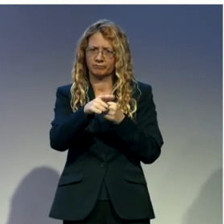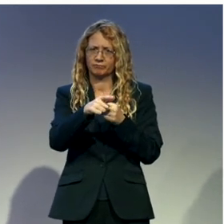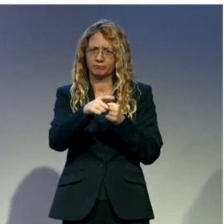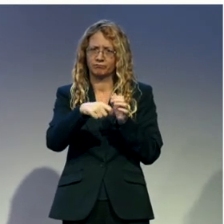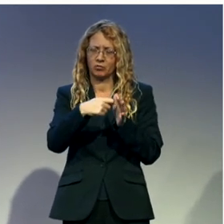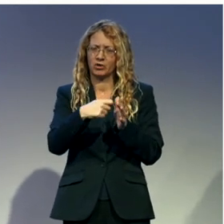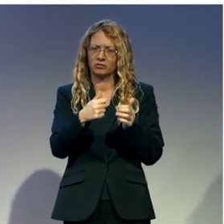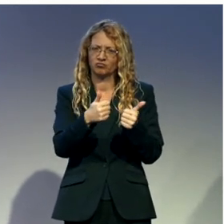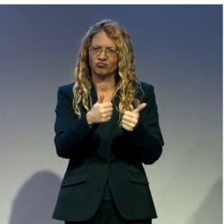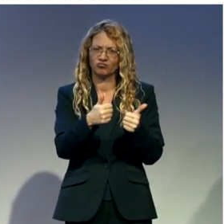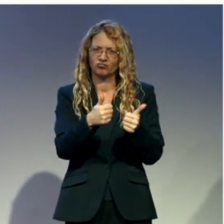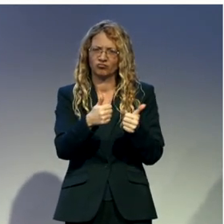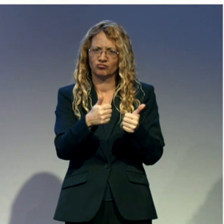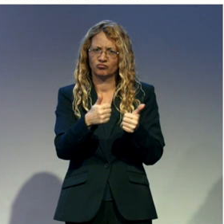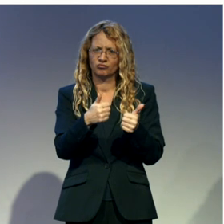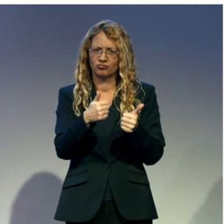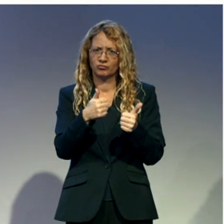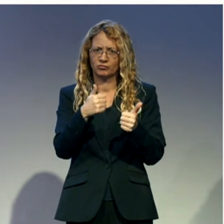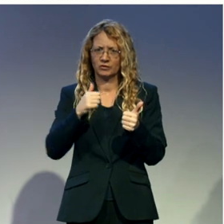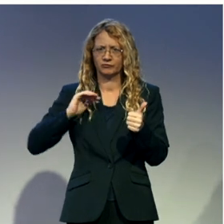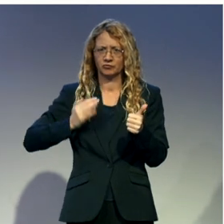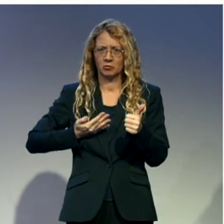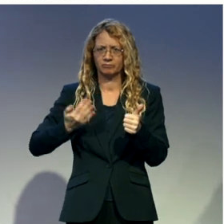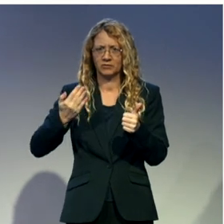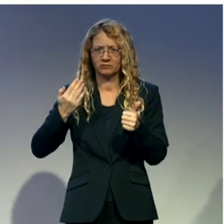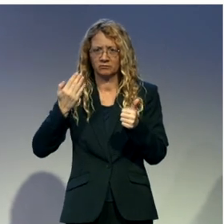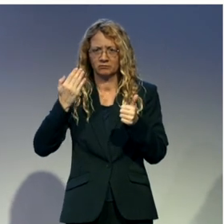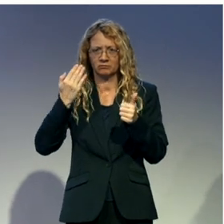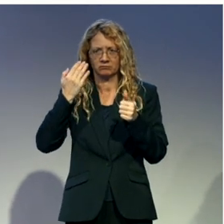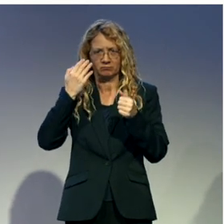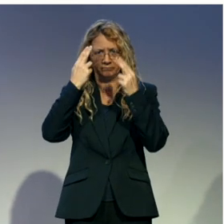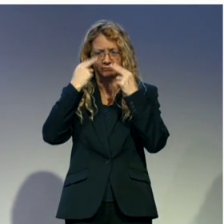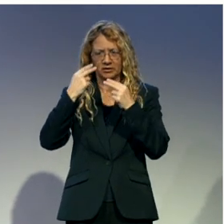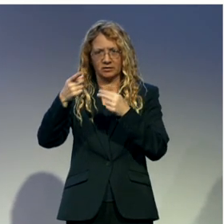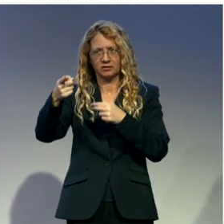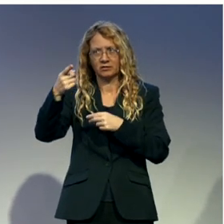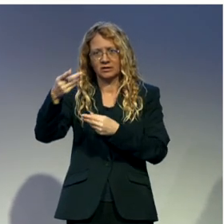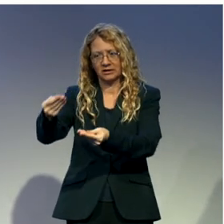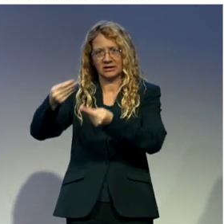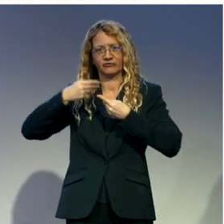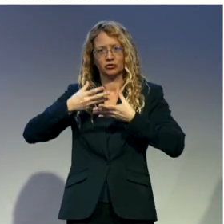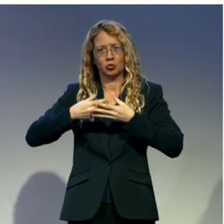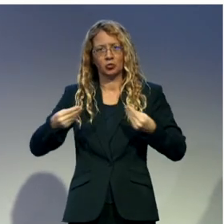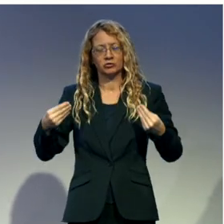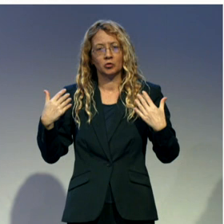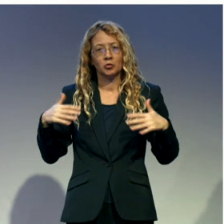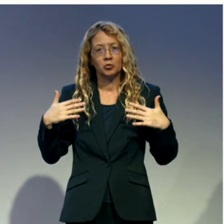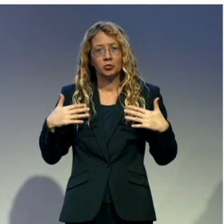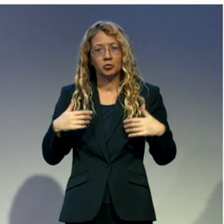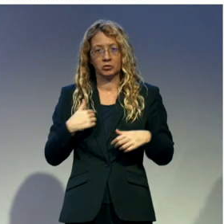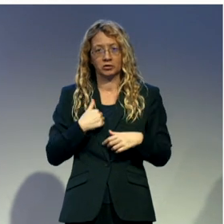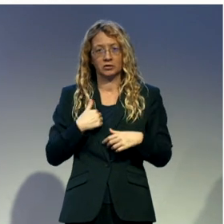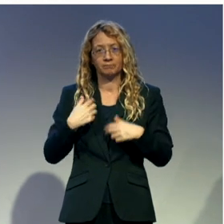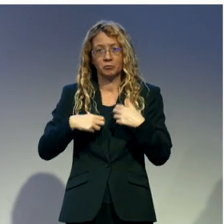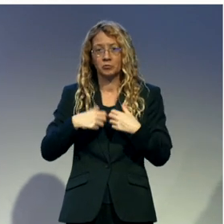provide solution to me. My problem in India is that 50% of the women, when they come to me,